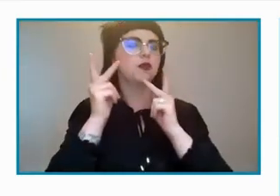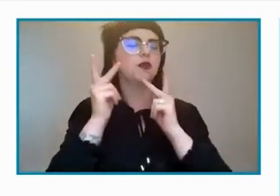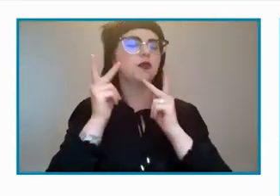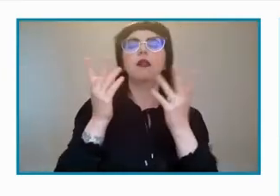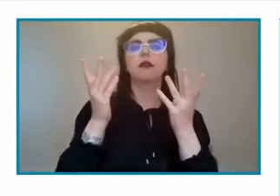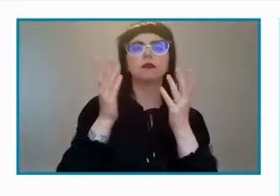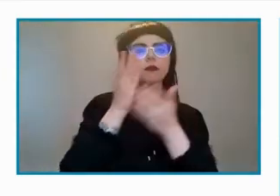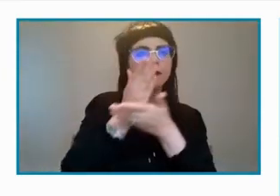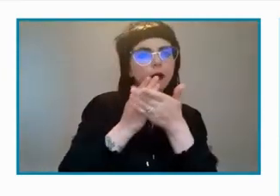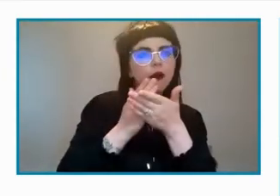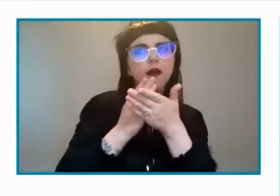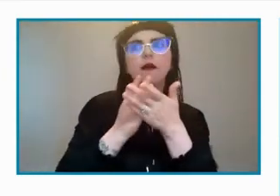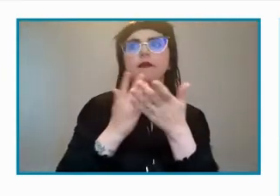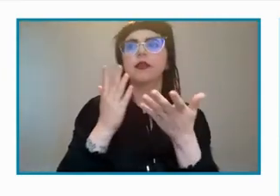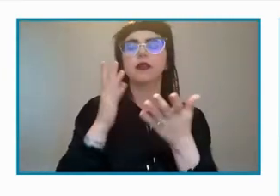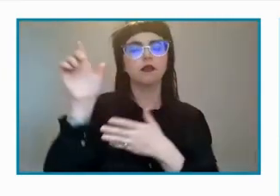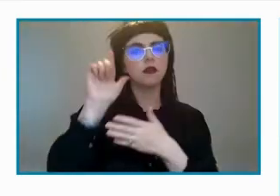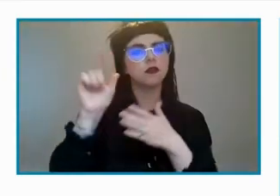process.